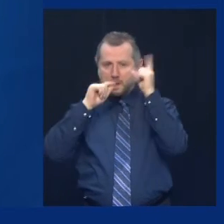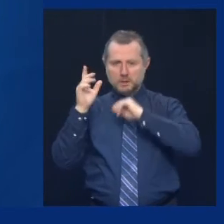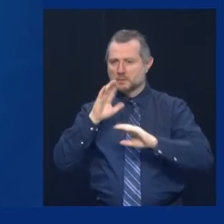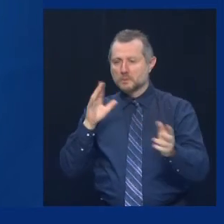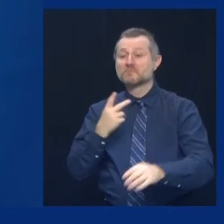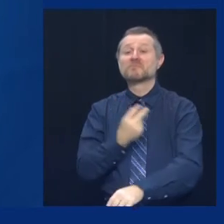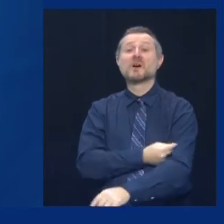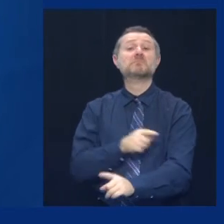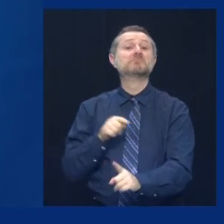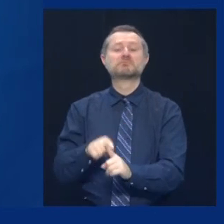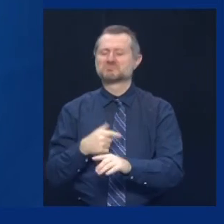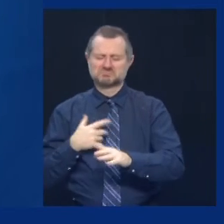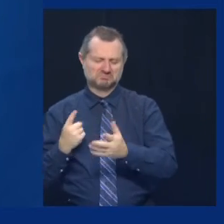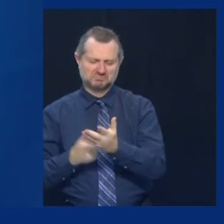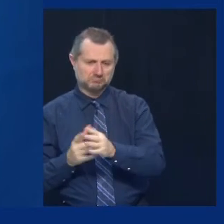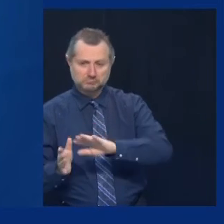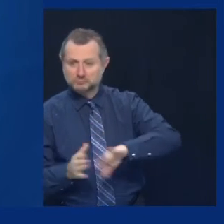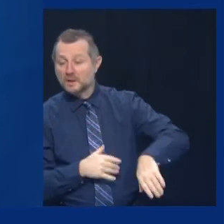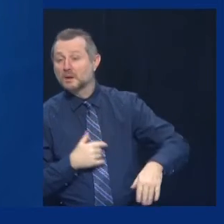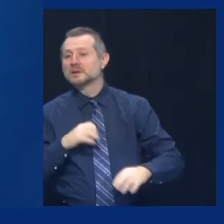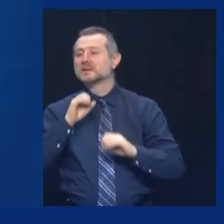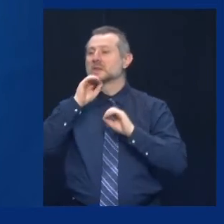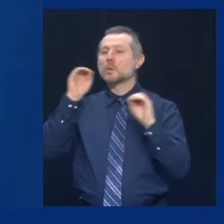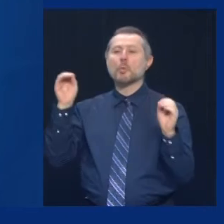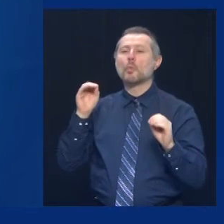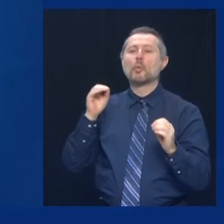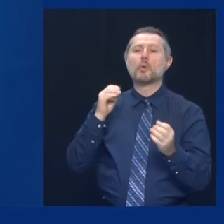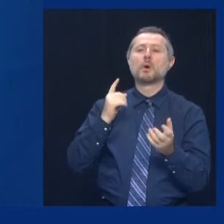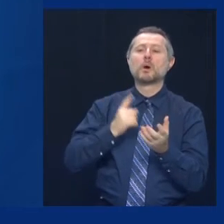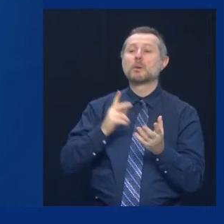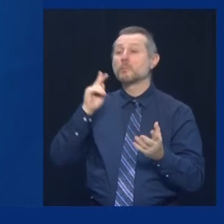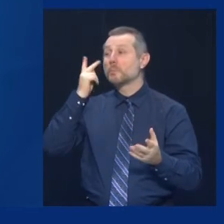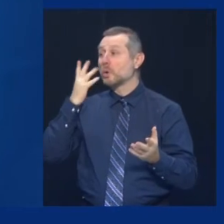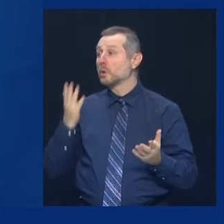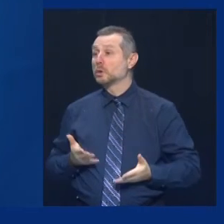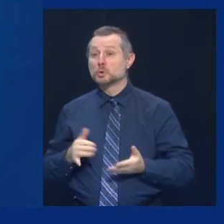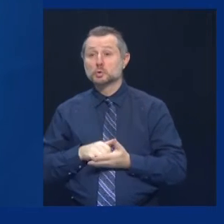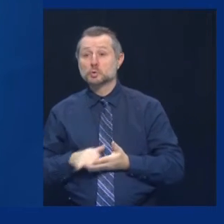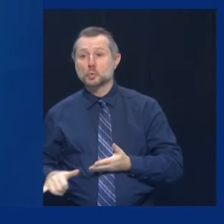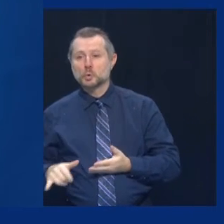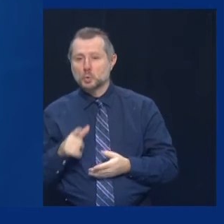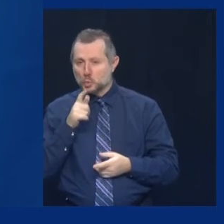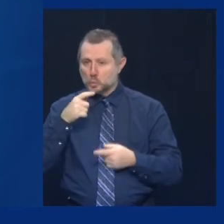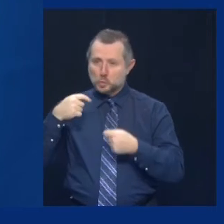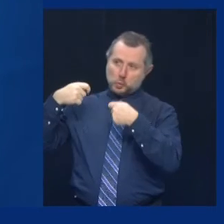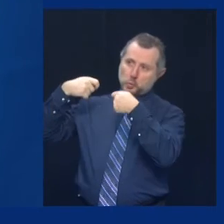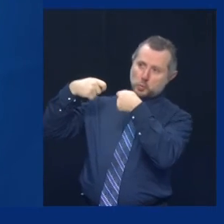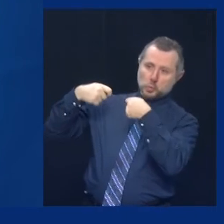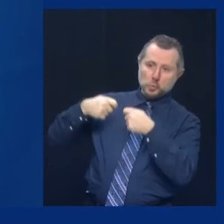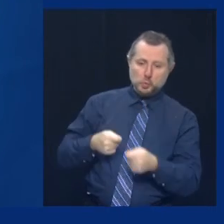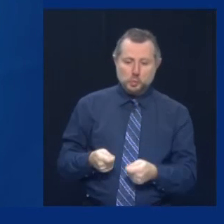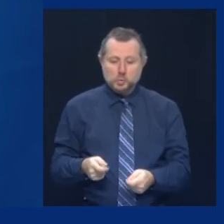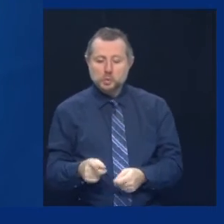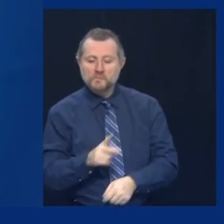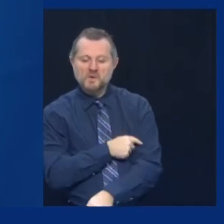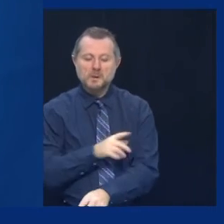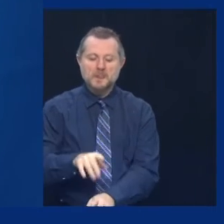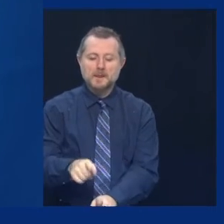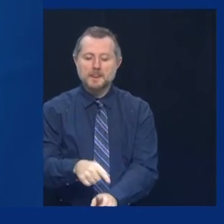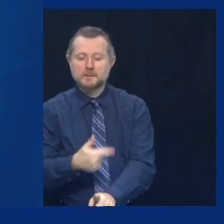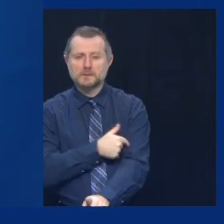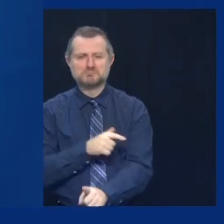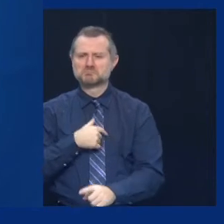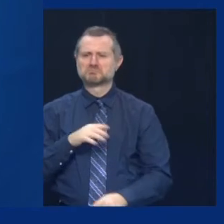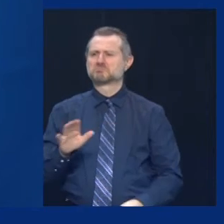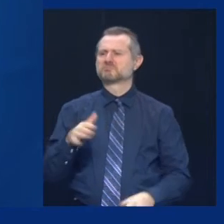no politician in the state of New York who is in control of the vaccination process. We went through